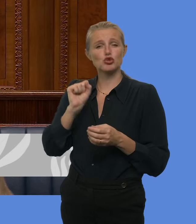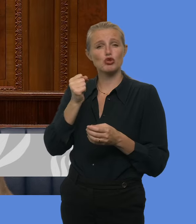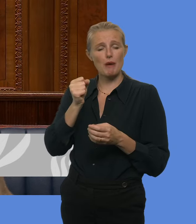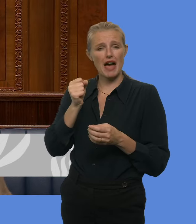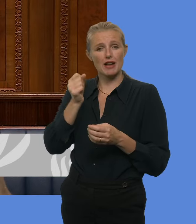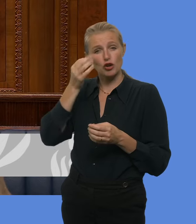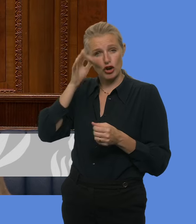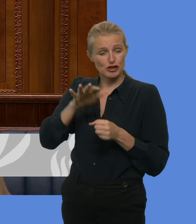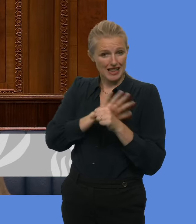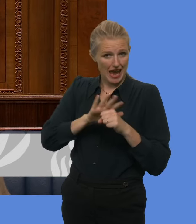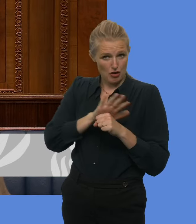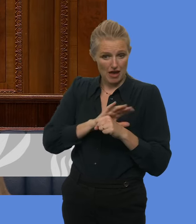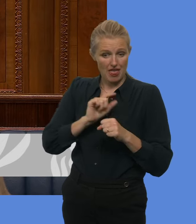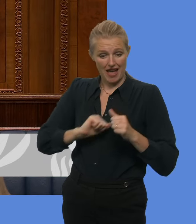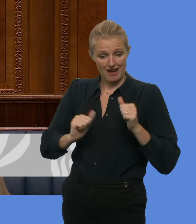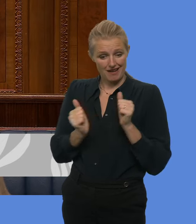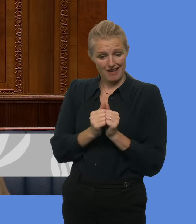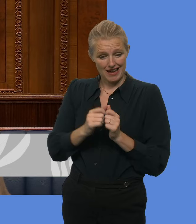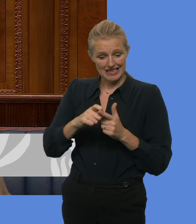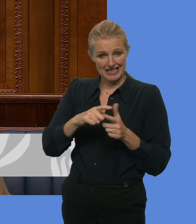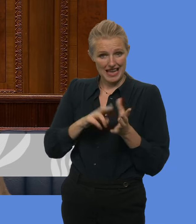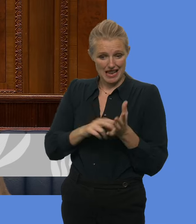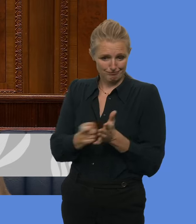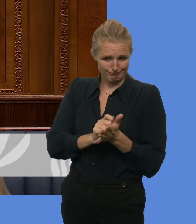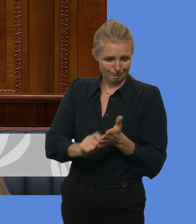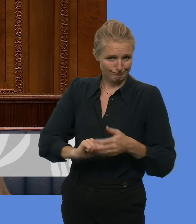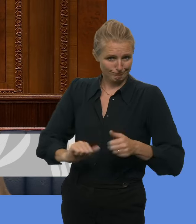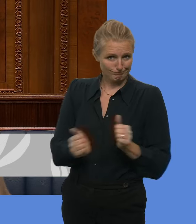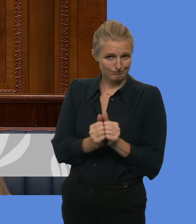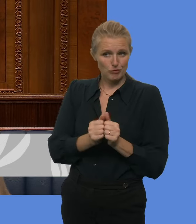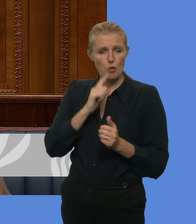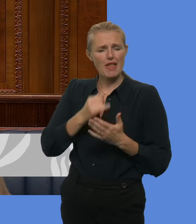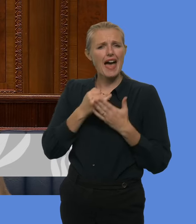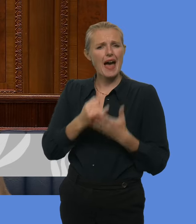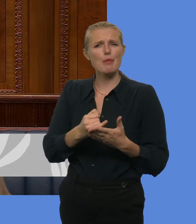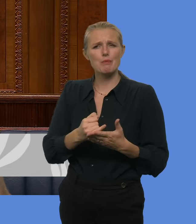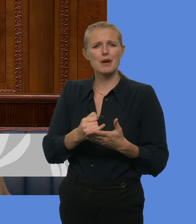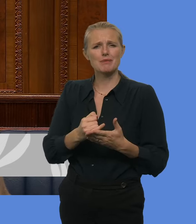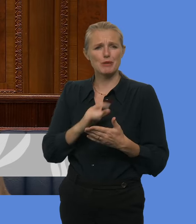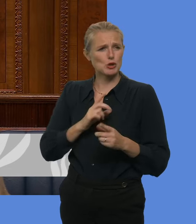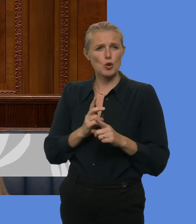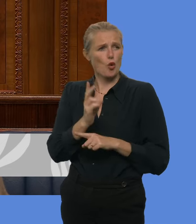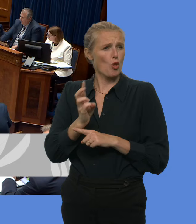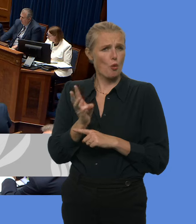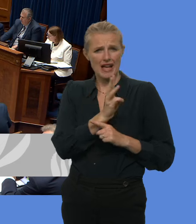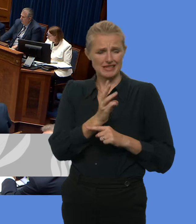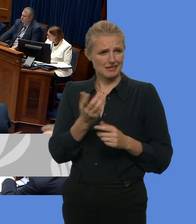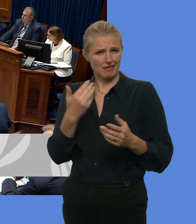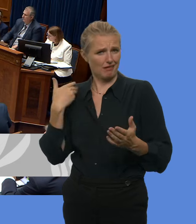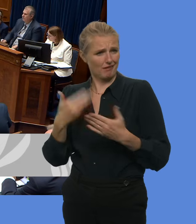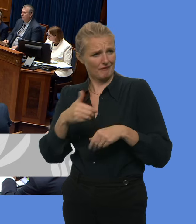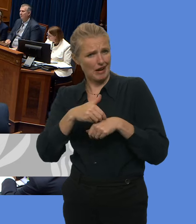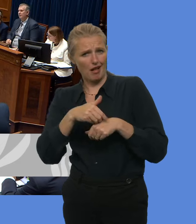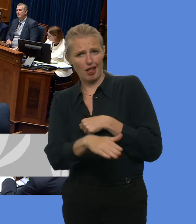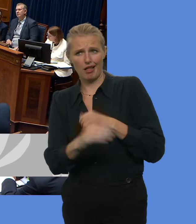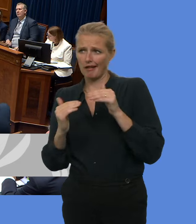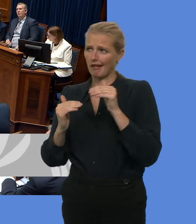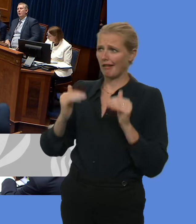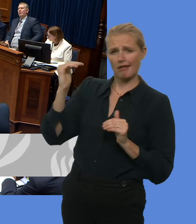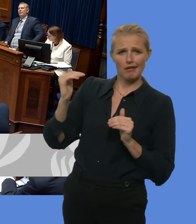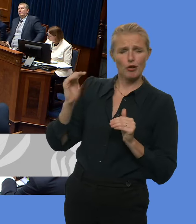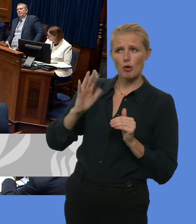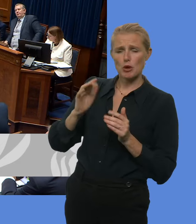to helping address regional imbalance, in particular in relation to the North West? Minister. Thank you, Mr Speaker. I